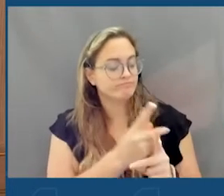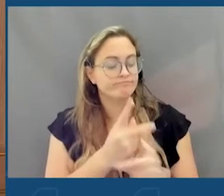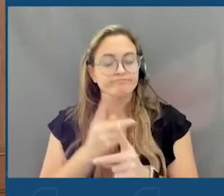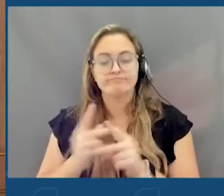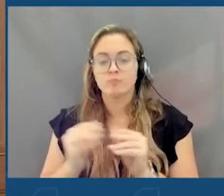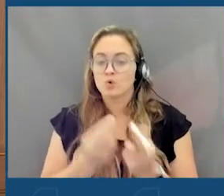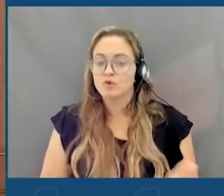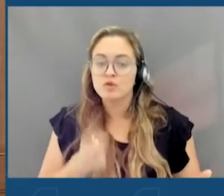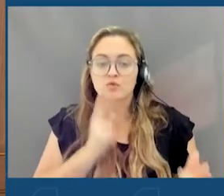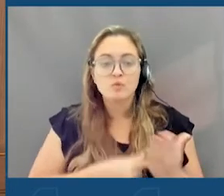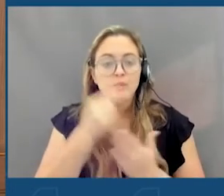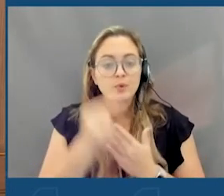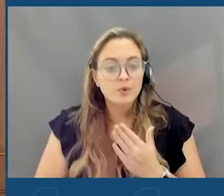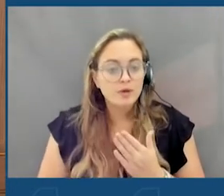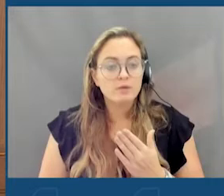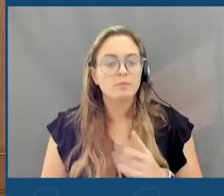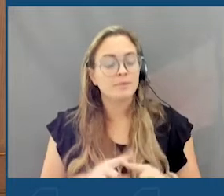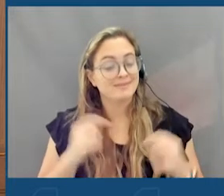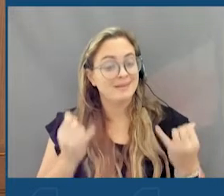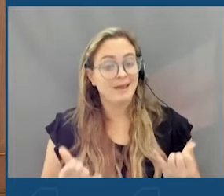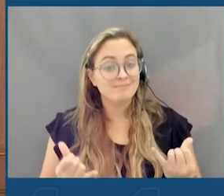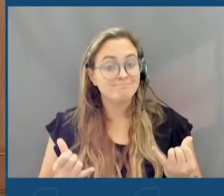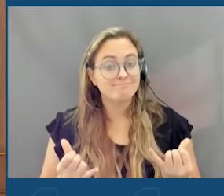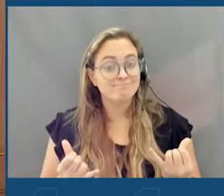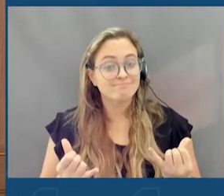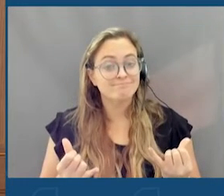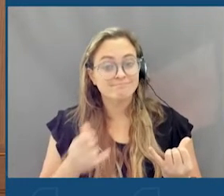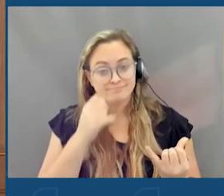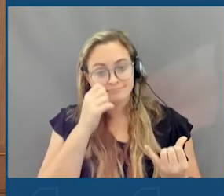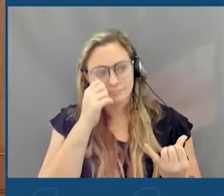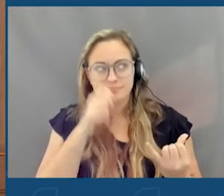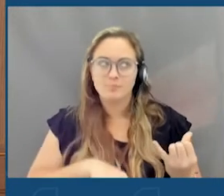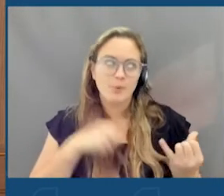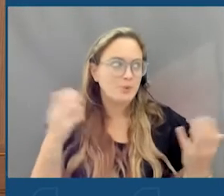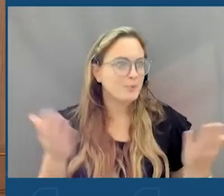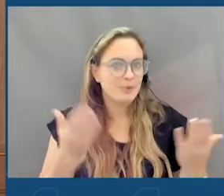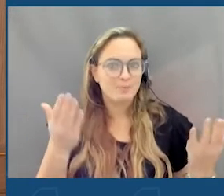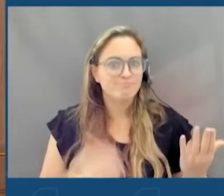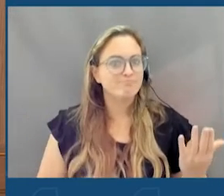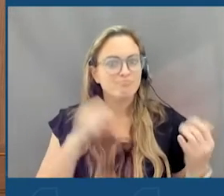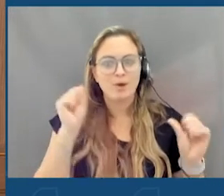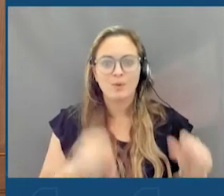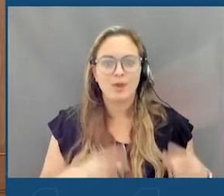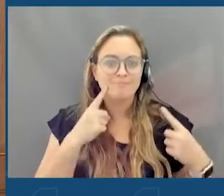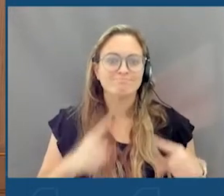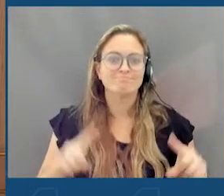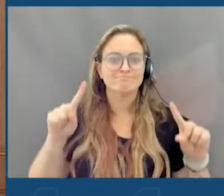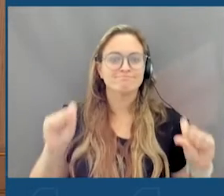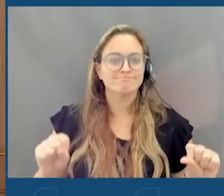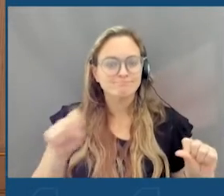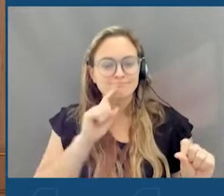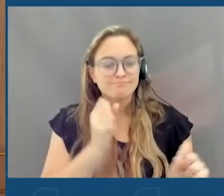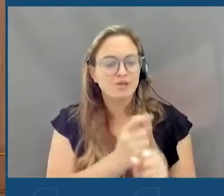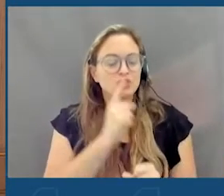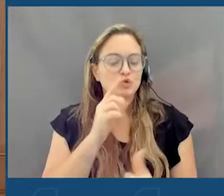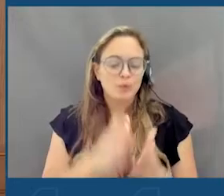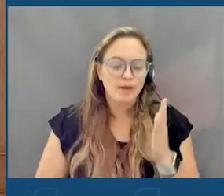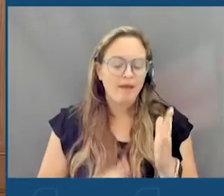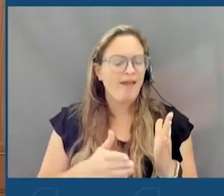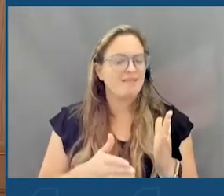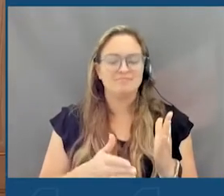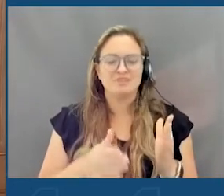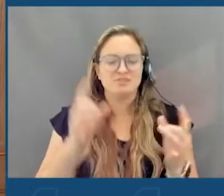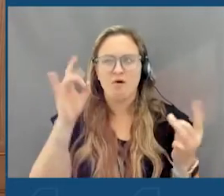for these programs. But today, I'm proud to be here. Proud we can get this accomplished and make sure that we end this horrible